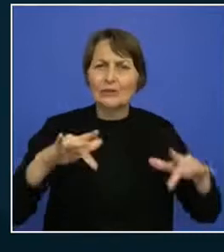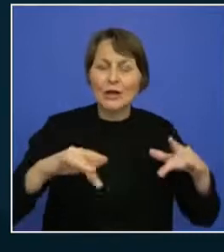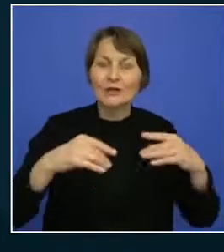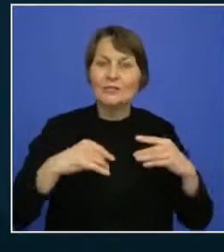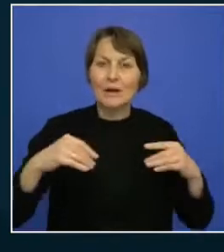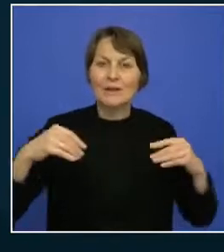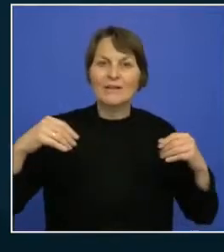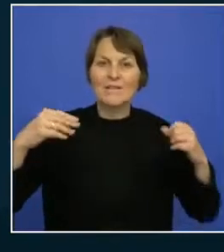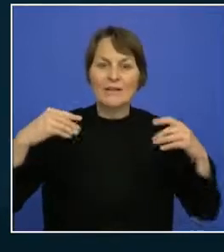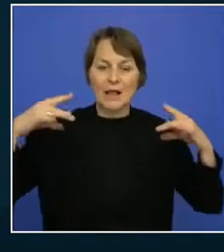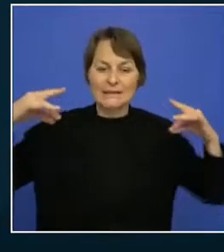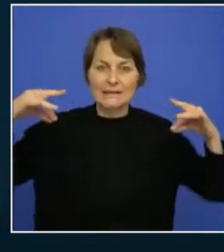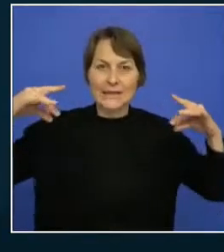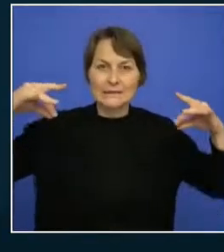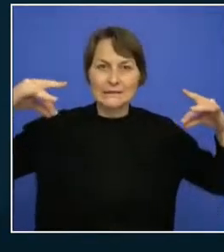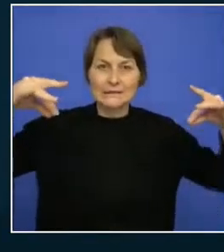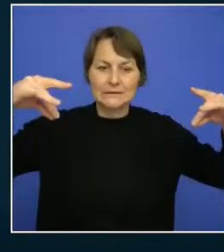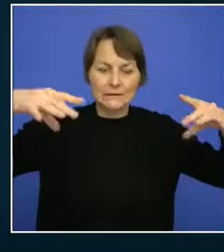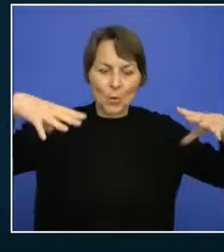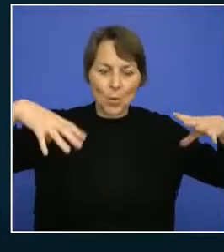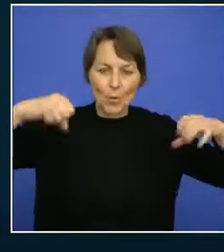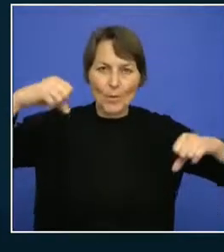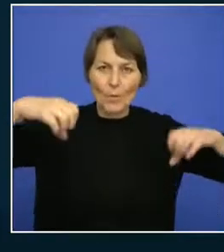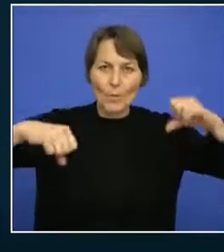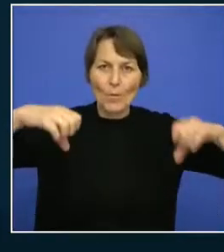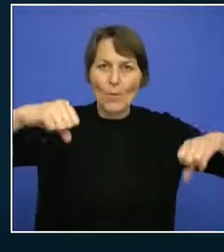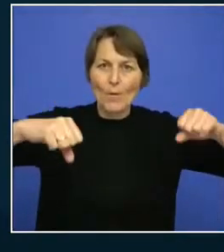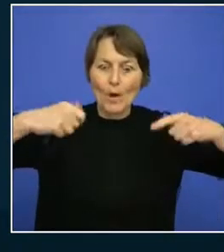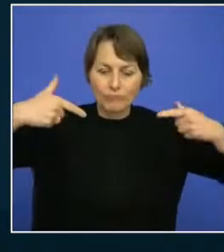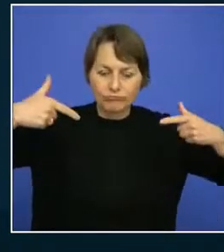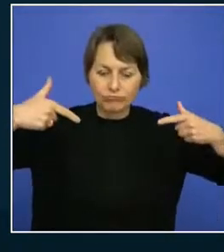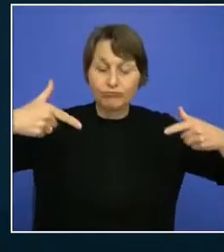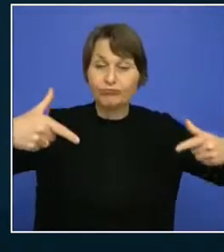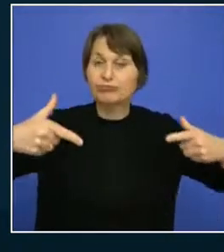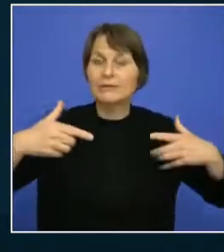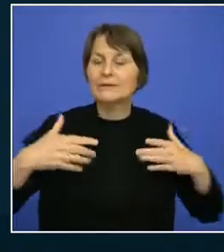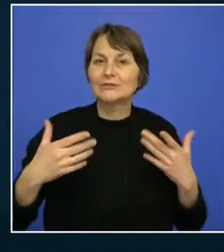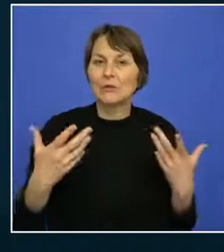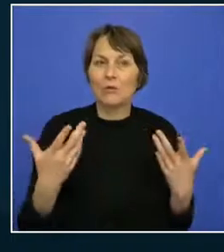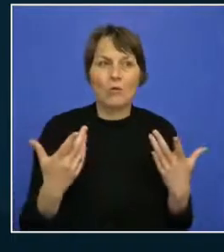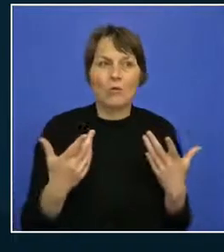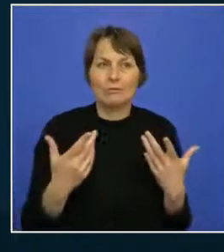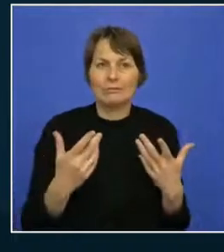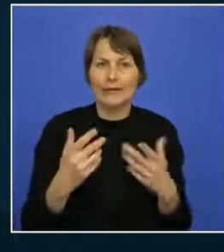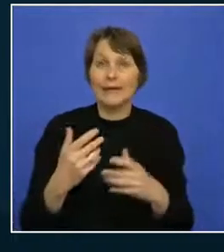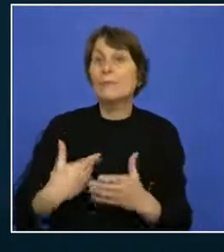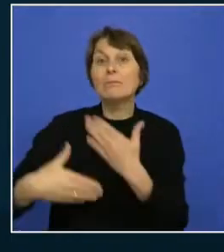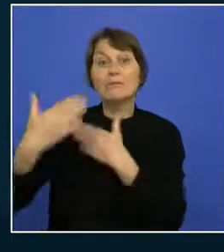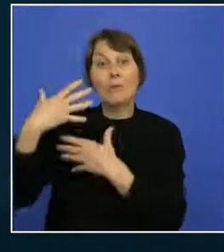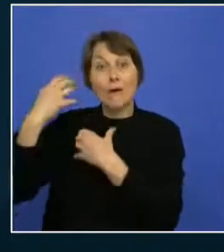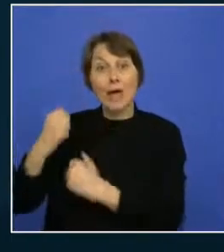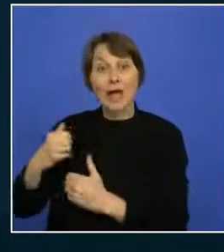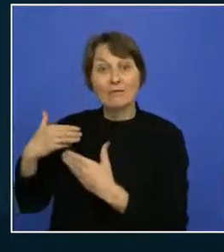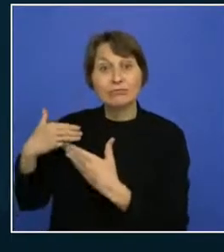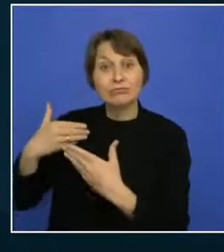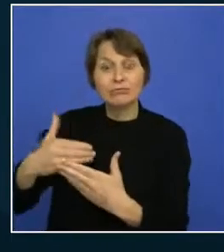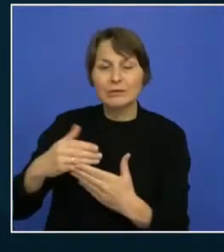differently, it really opens the door to think differently, even on more traditional use cases that we're used to. I feel.